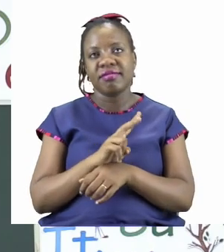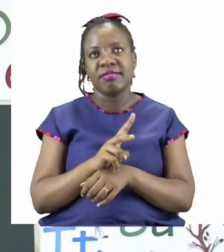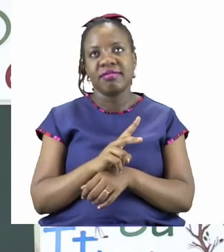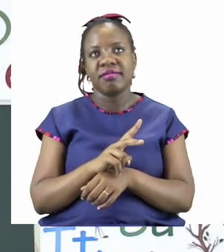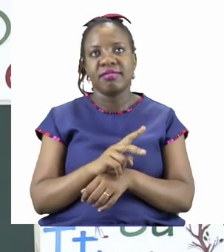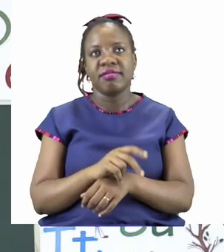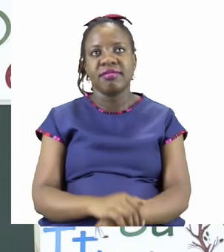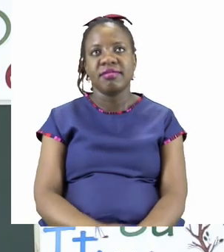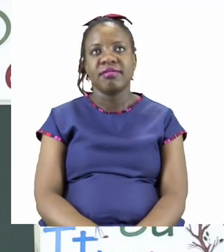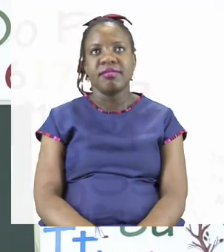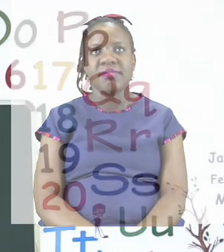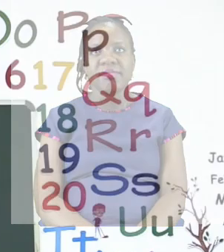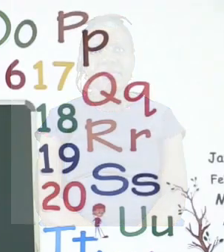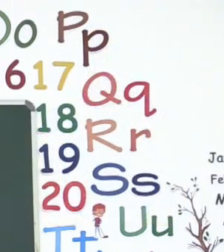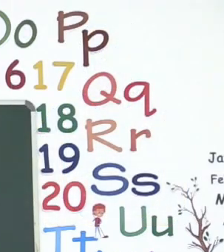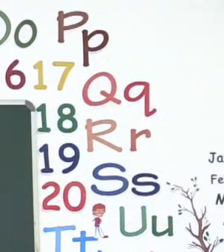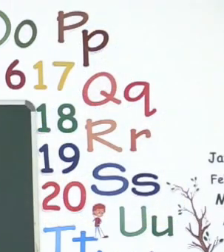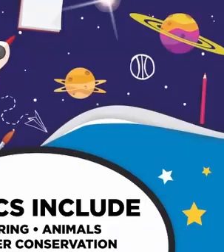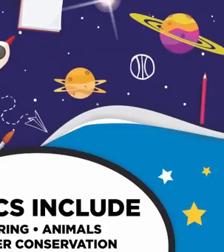this break.